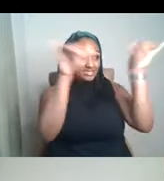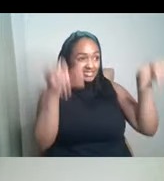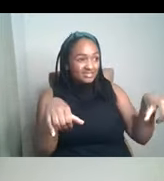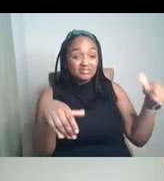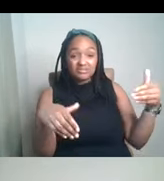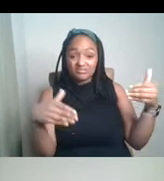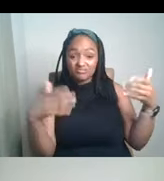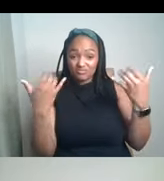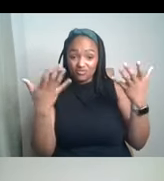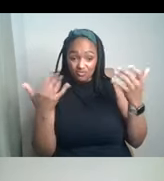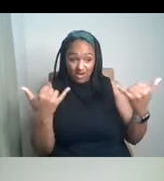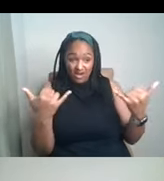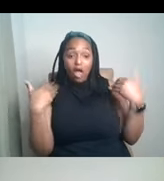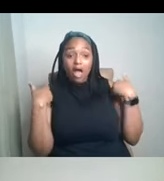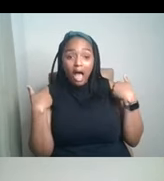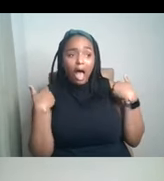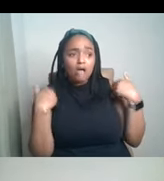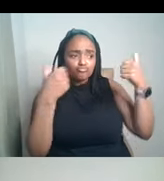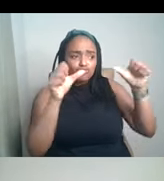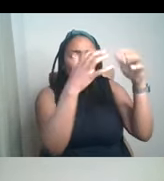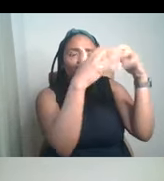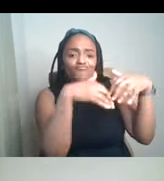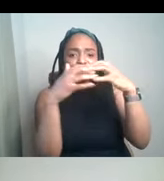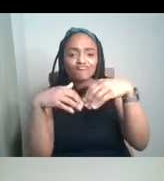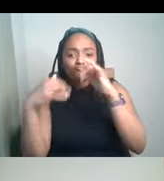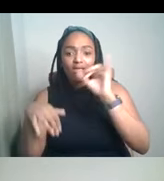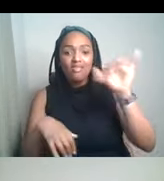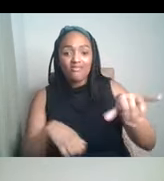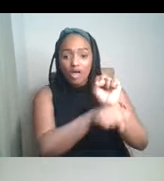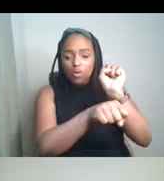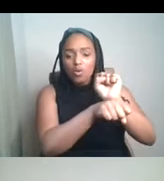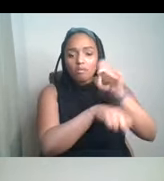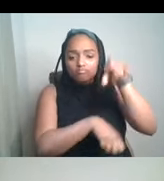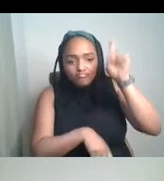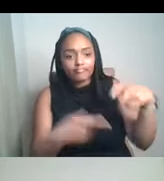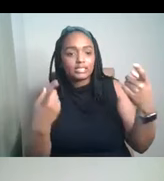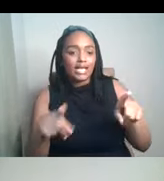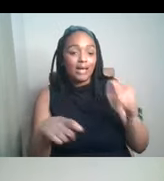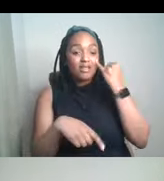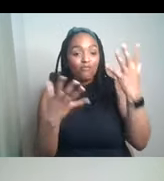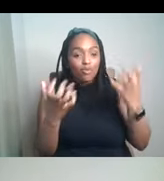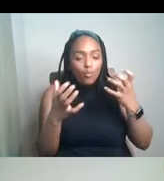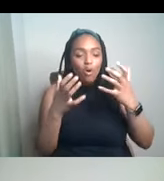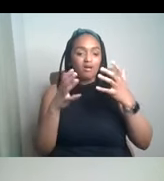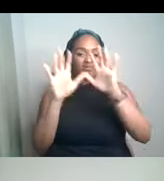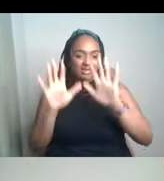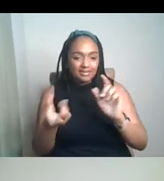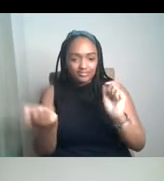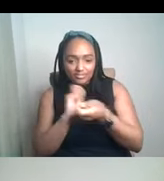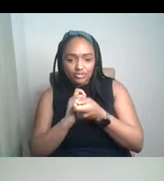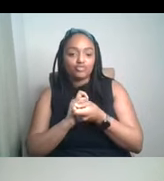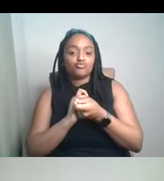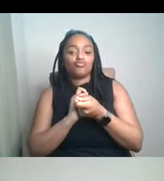that that is the work that is necessary to stop climate change. That is the work that's necessary to, you